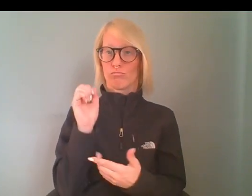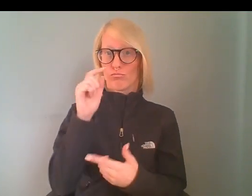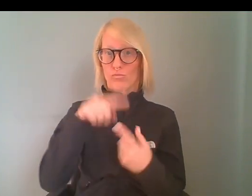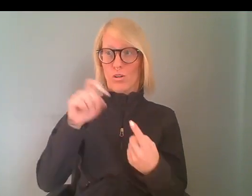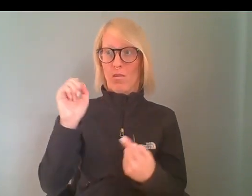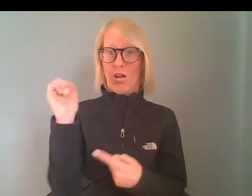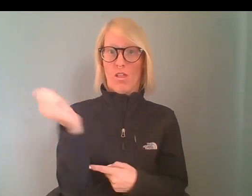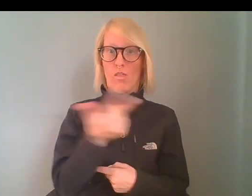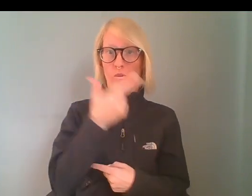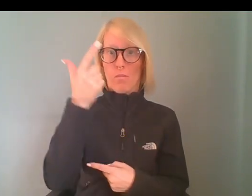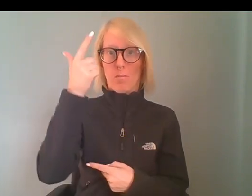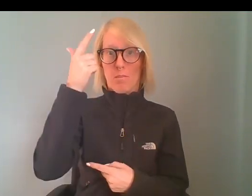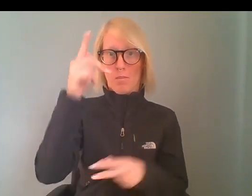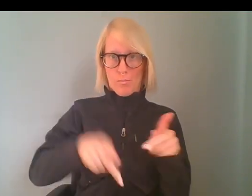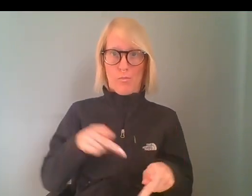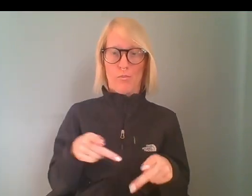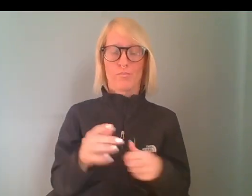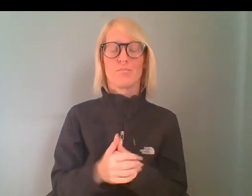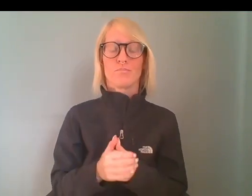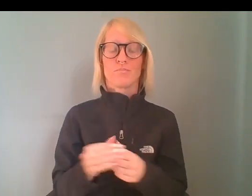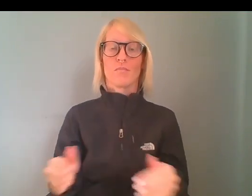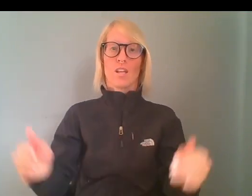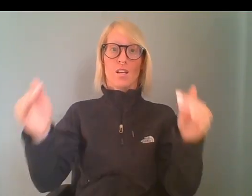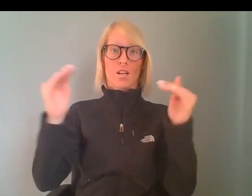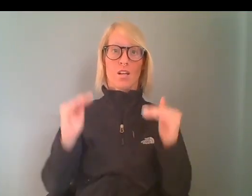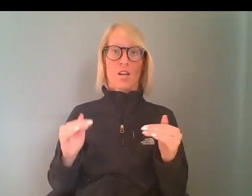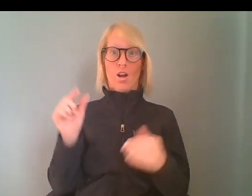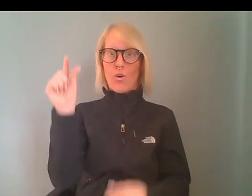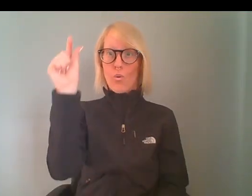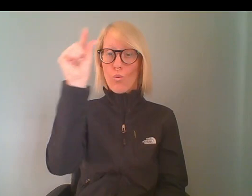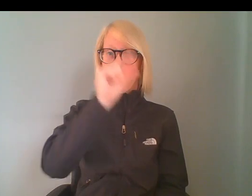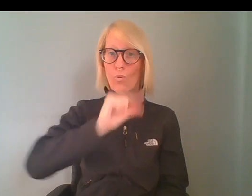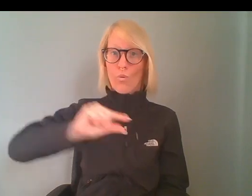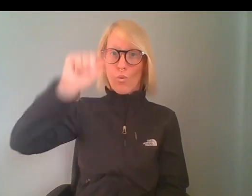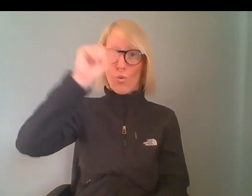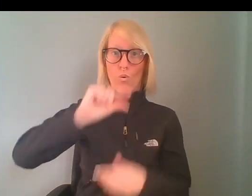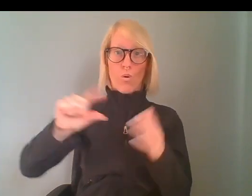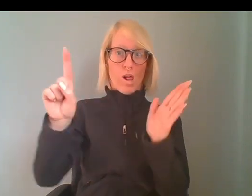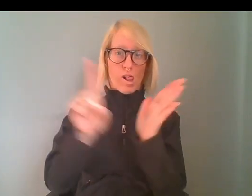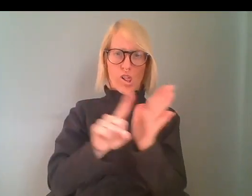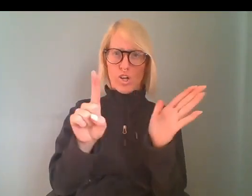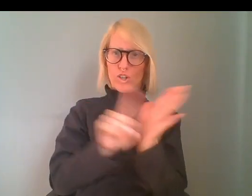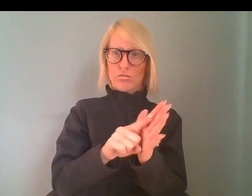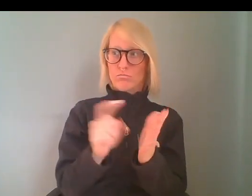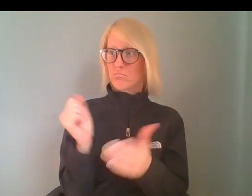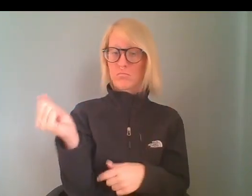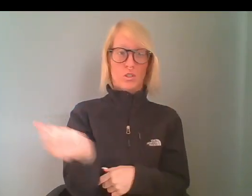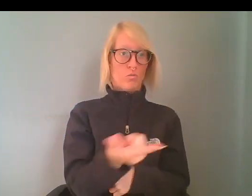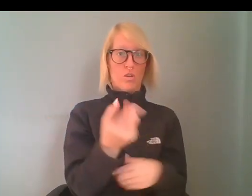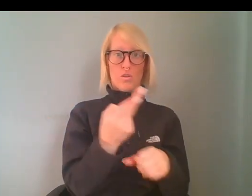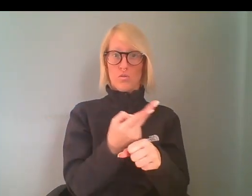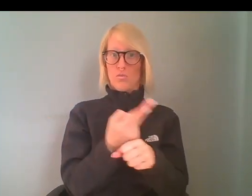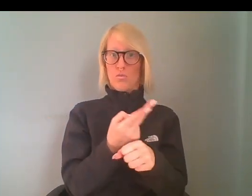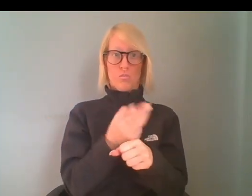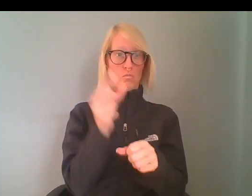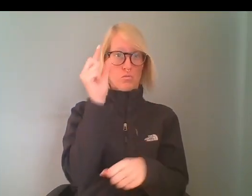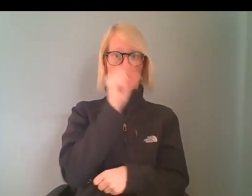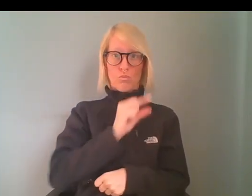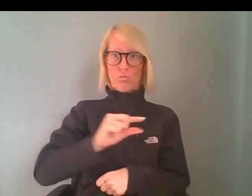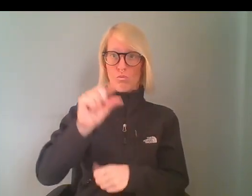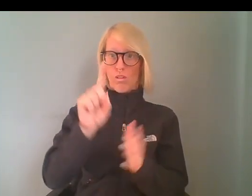Okay, Google Alerts. Is anyone here currently using Google Alerts? So maybe a third or